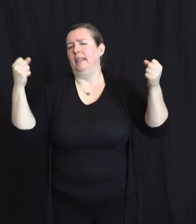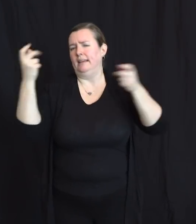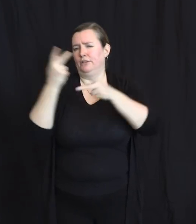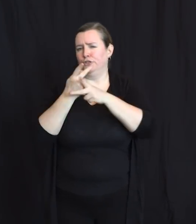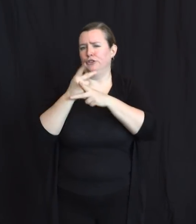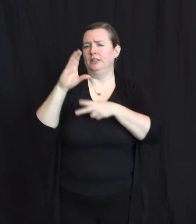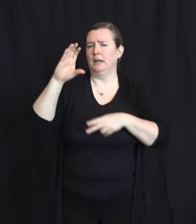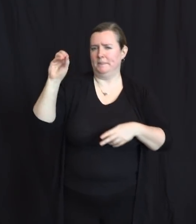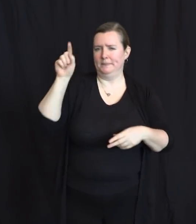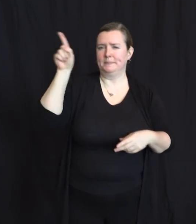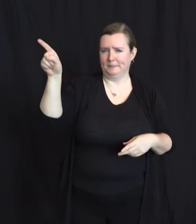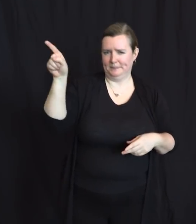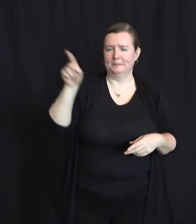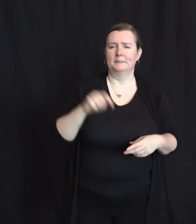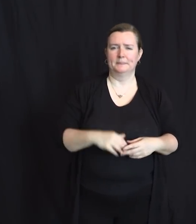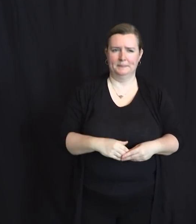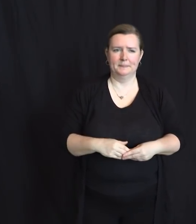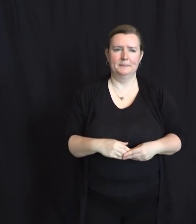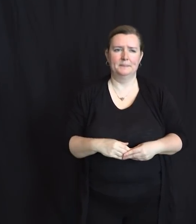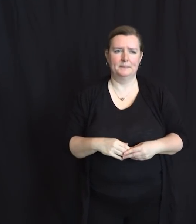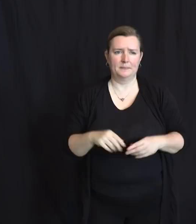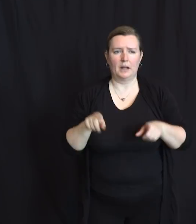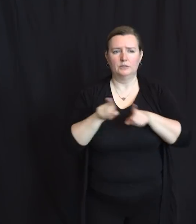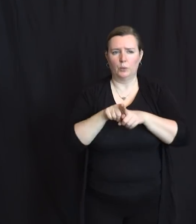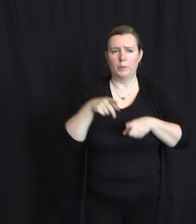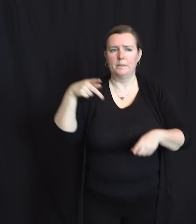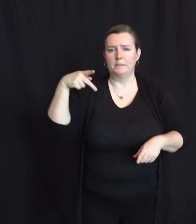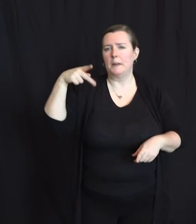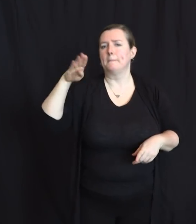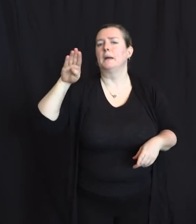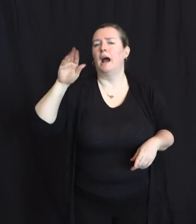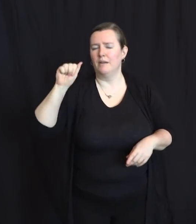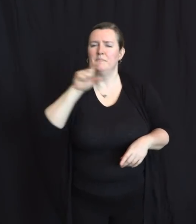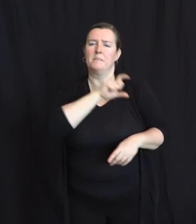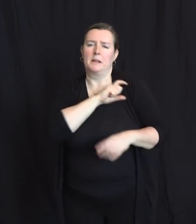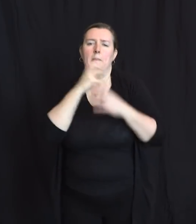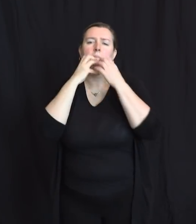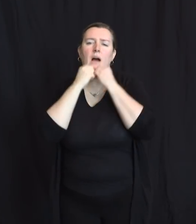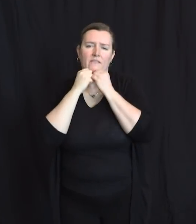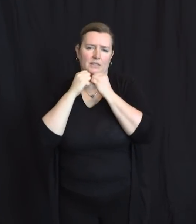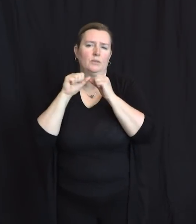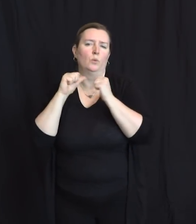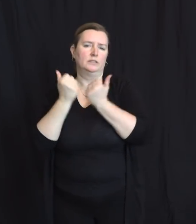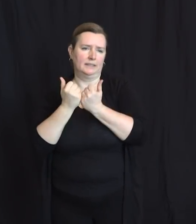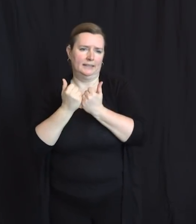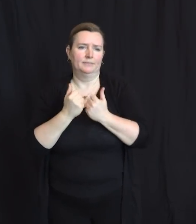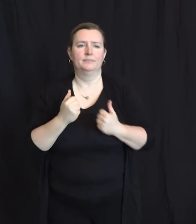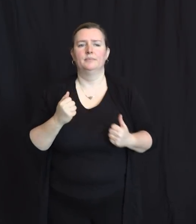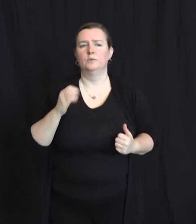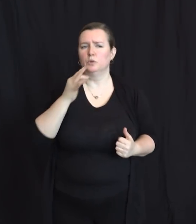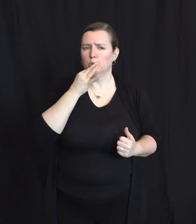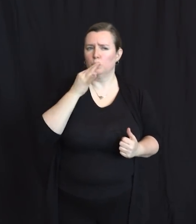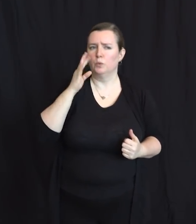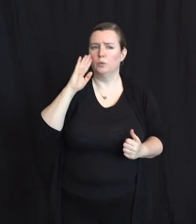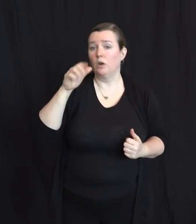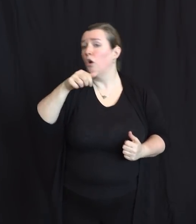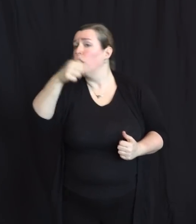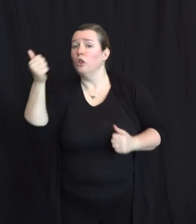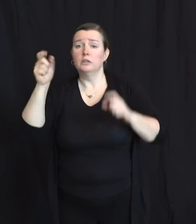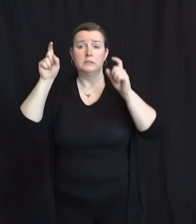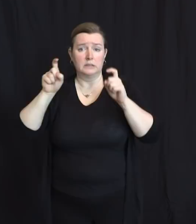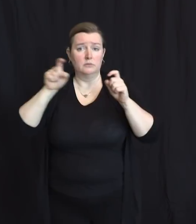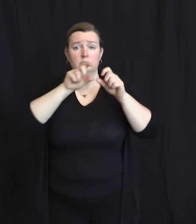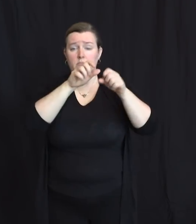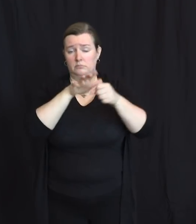first responder test sites, and soon at many other places statewide. And as I have